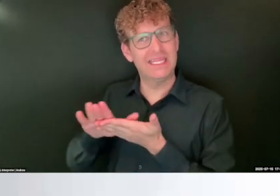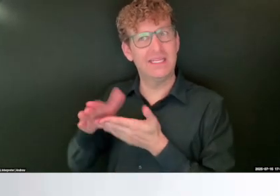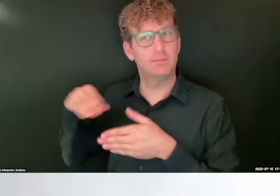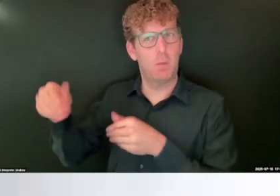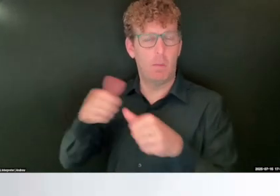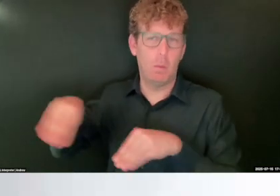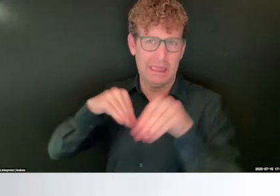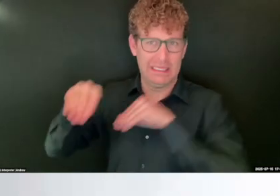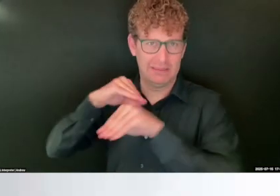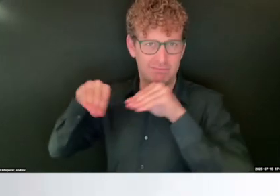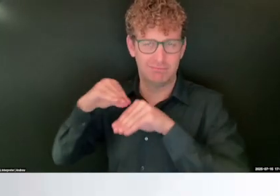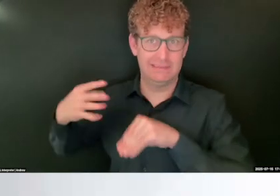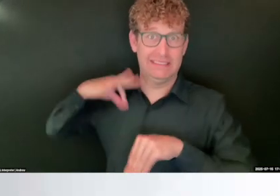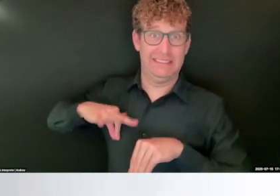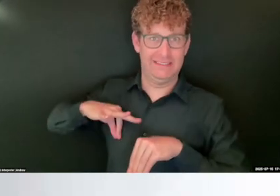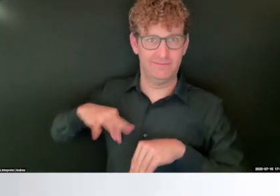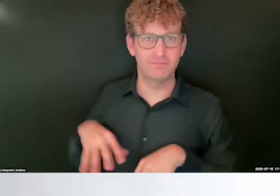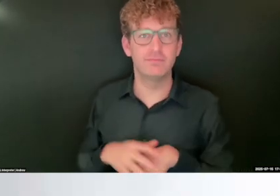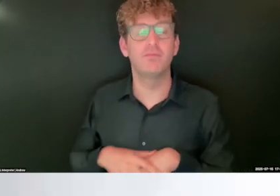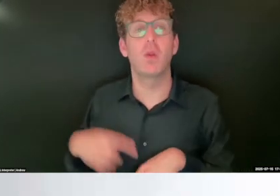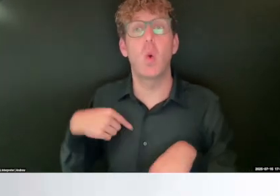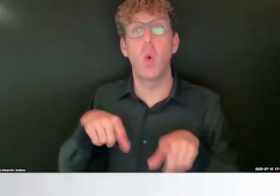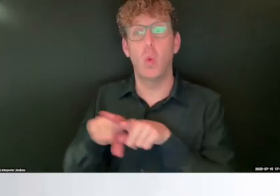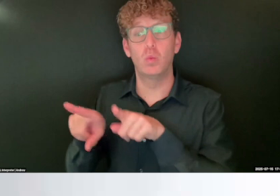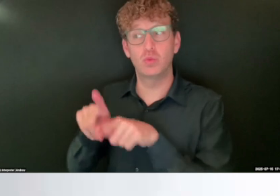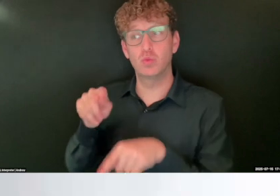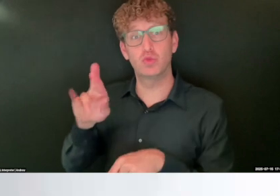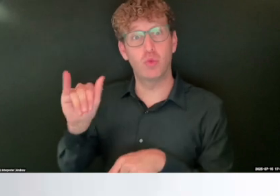I'm also the tribal coordinator for the Mobile Source Control Division.